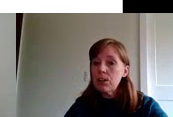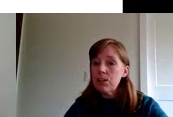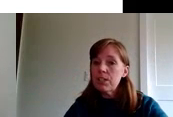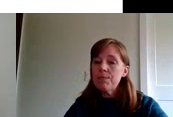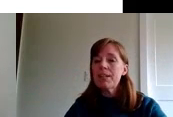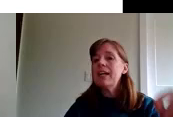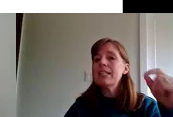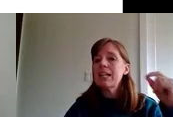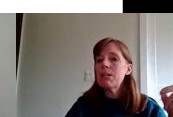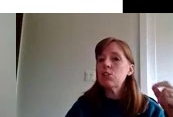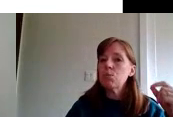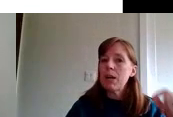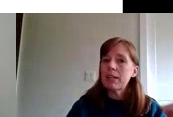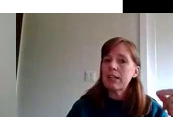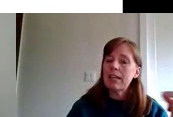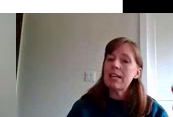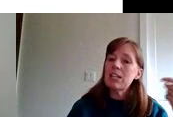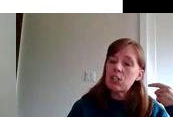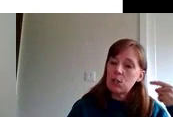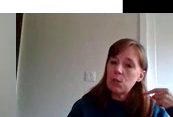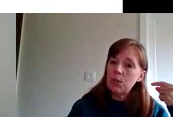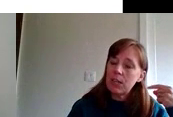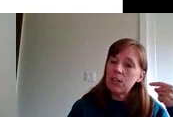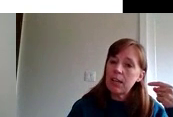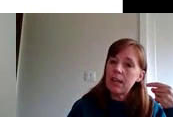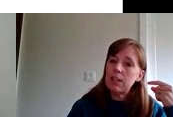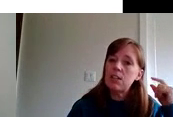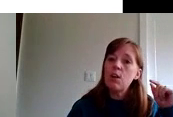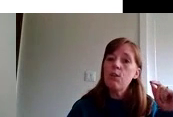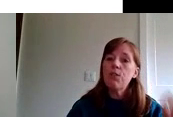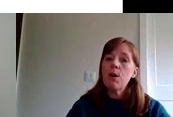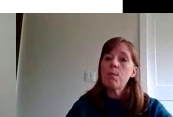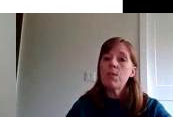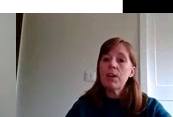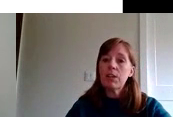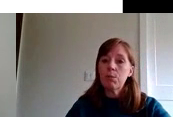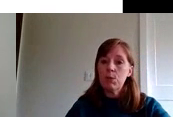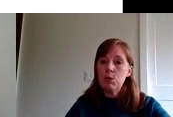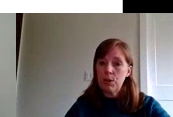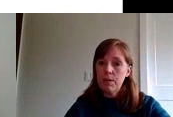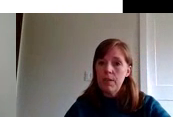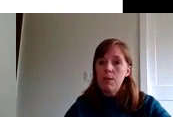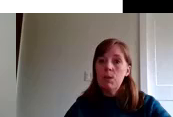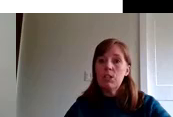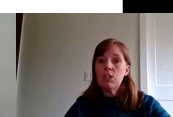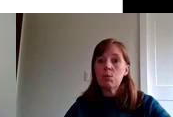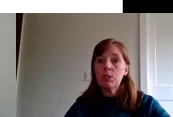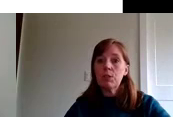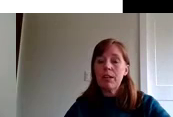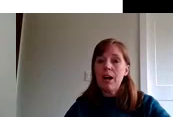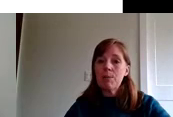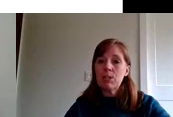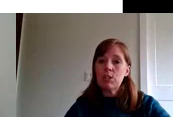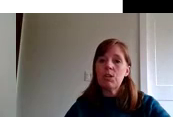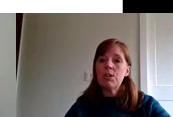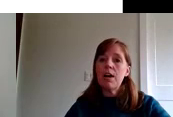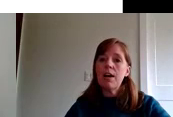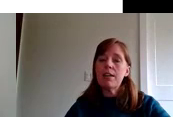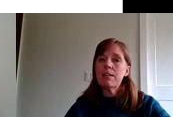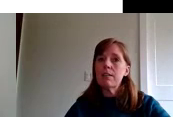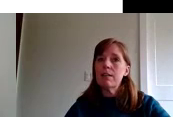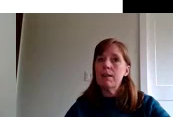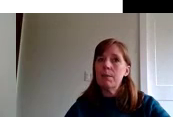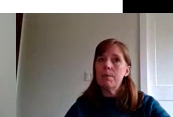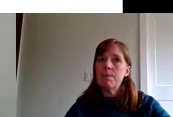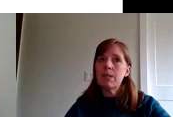computer speakers. It's coming directly into the hearing aids from the computer, which is a really great option. So